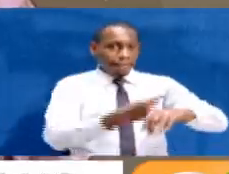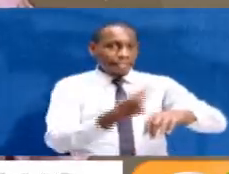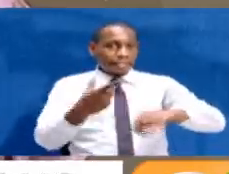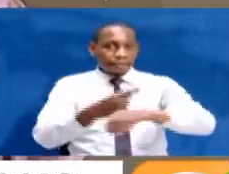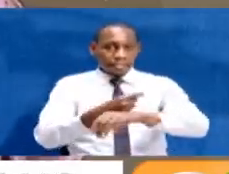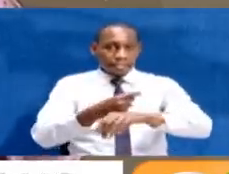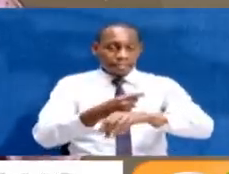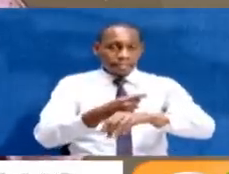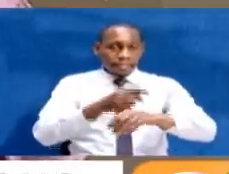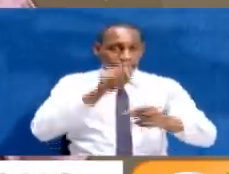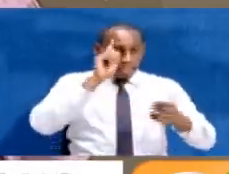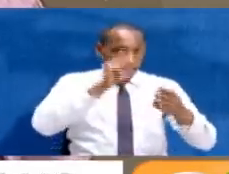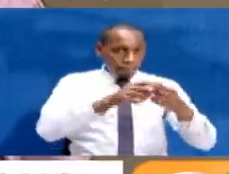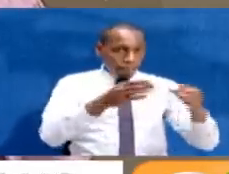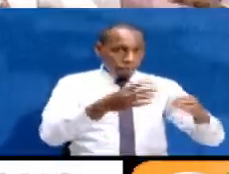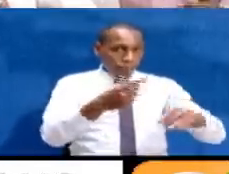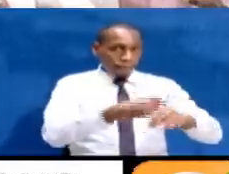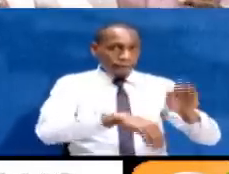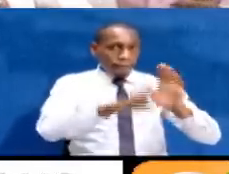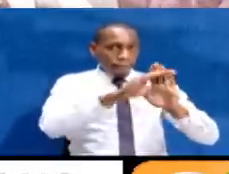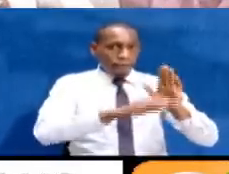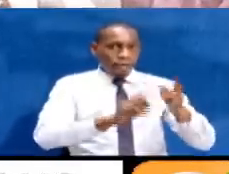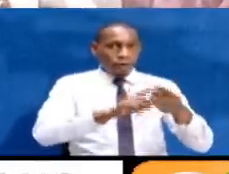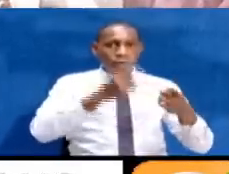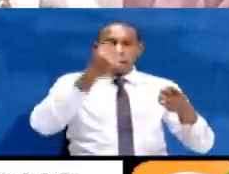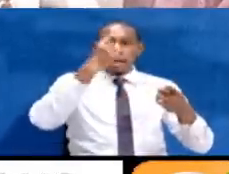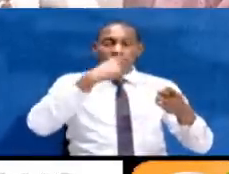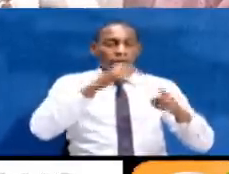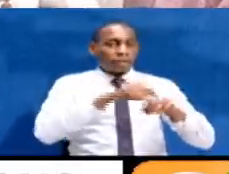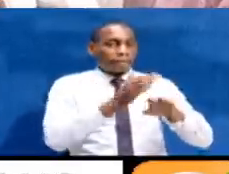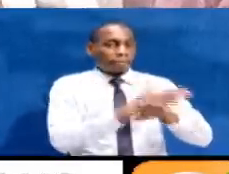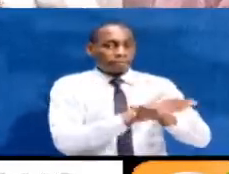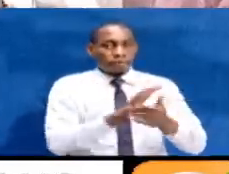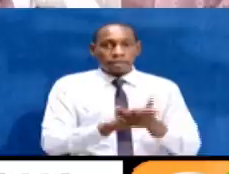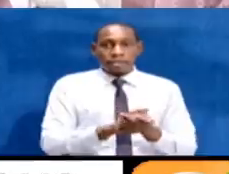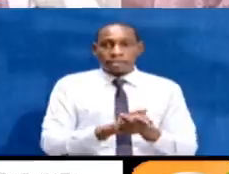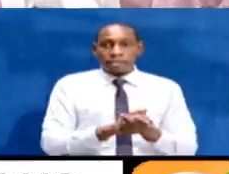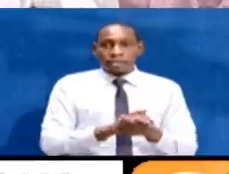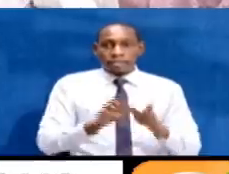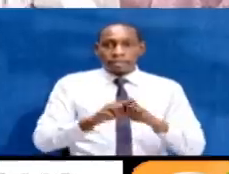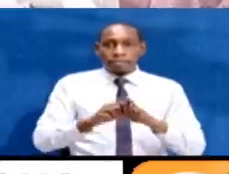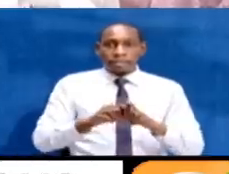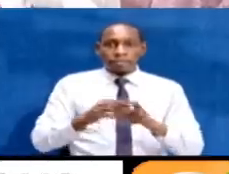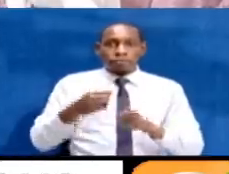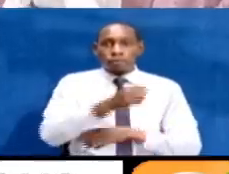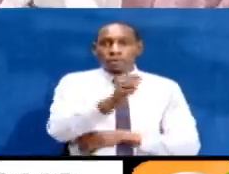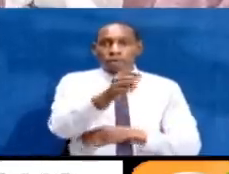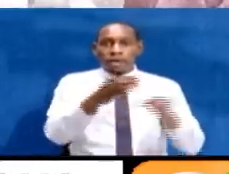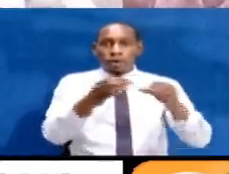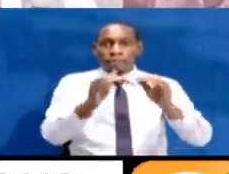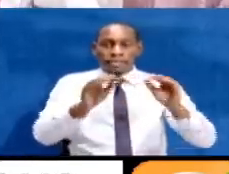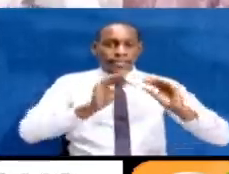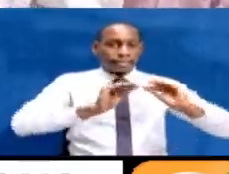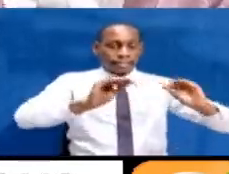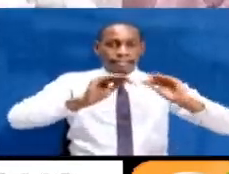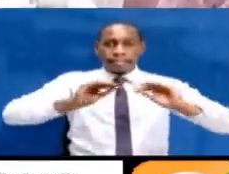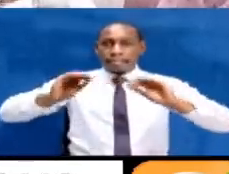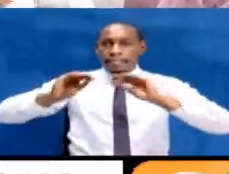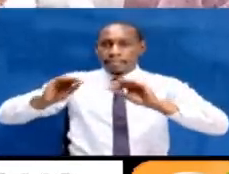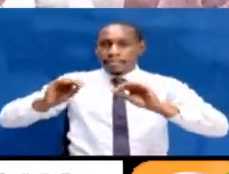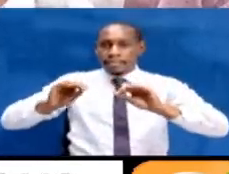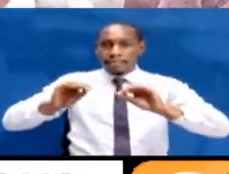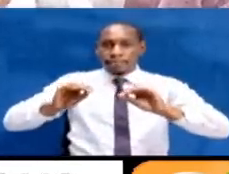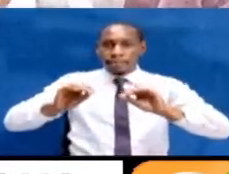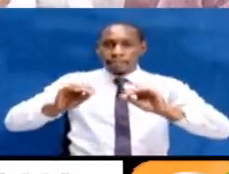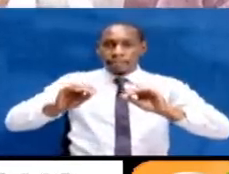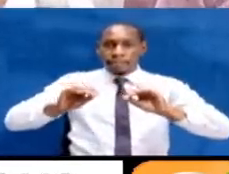vaccine, targeted vaccine program. We've had polio in the past, when we've even had them going all the way to the community level, sensitizing and talking